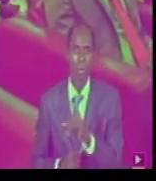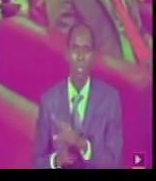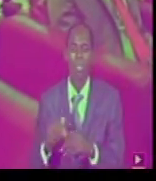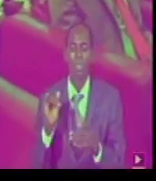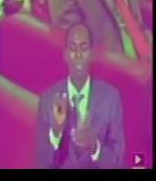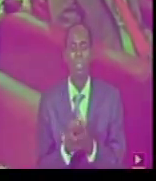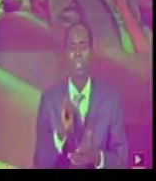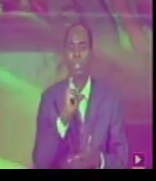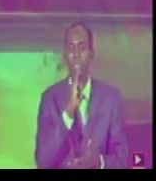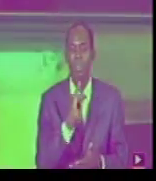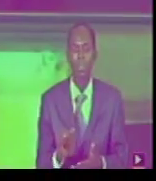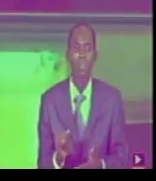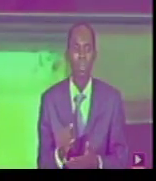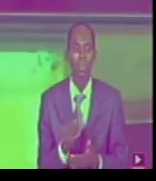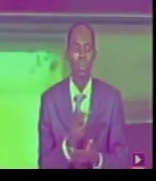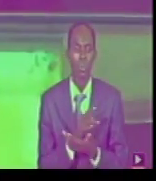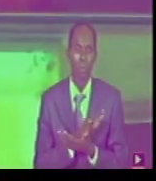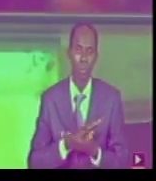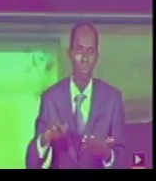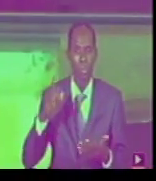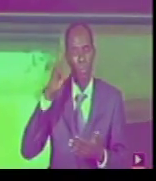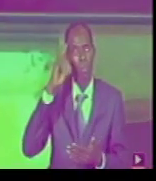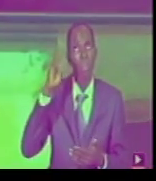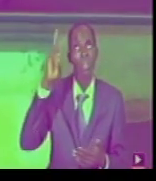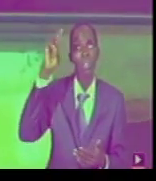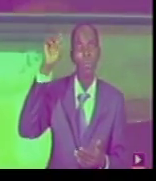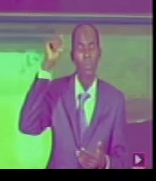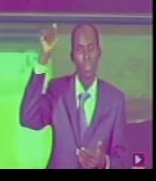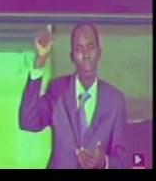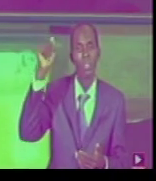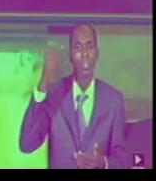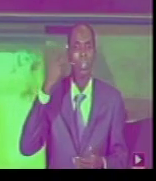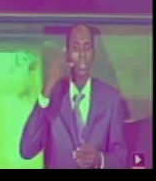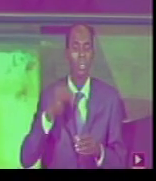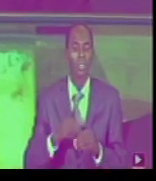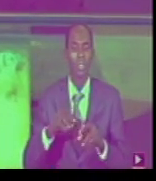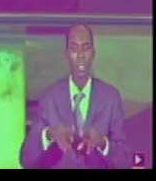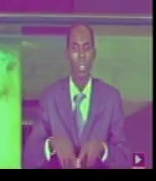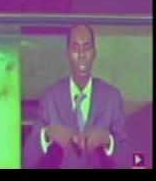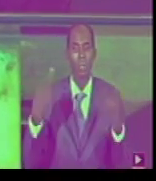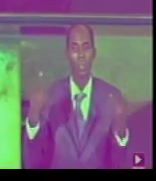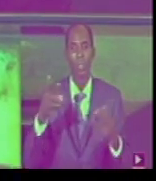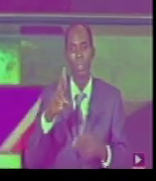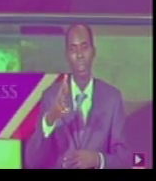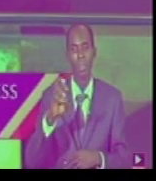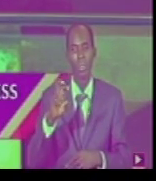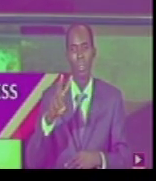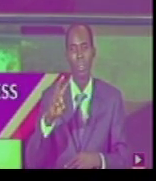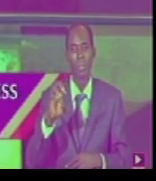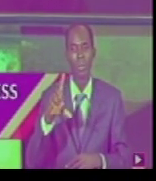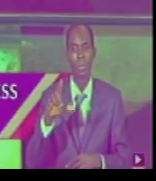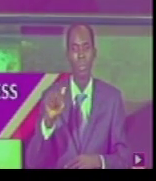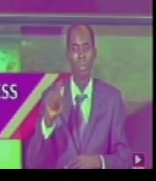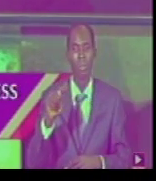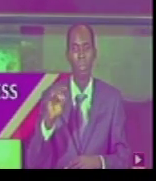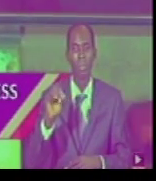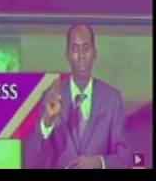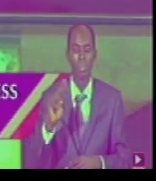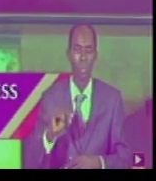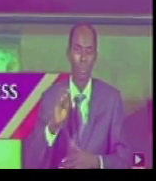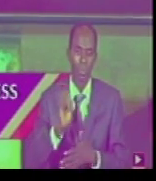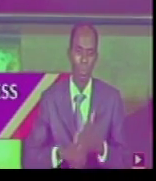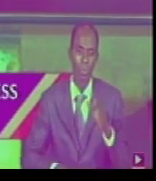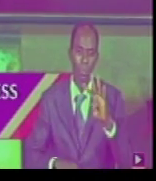for himself. We're looking at Revelation chapter 4. Revelation chapter 4. I'm reading